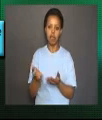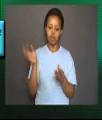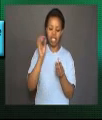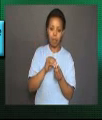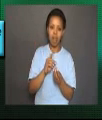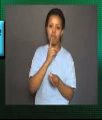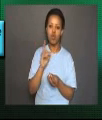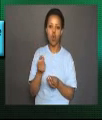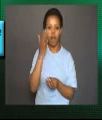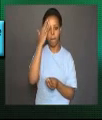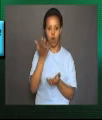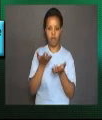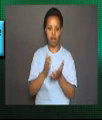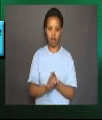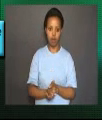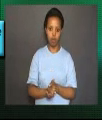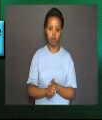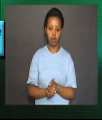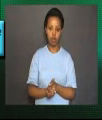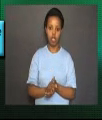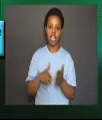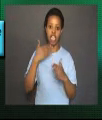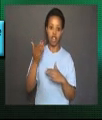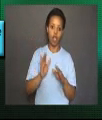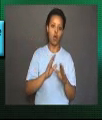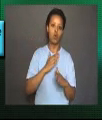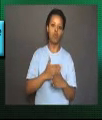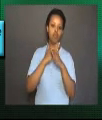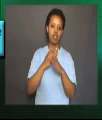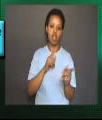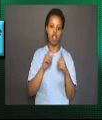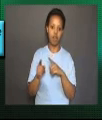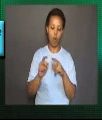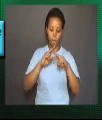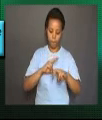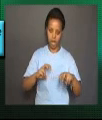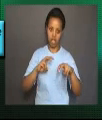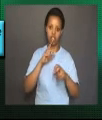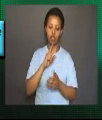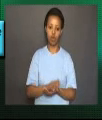more. The next step would be research.